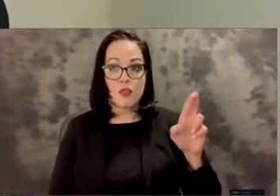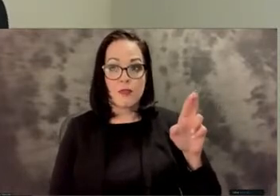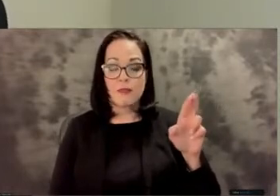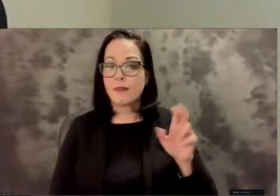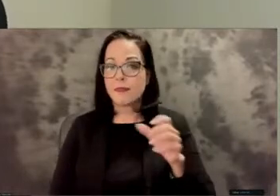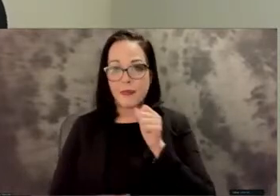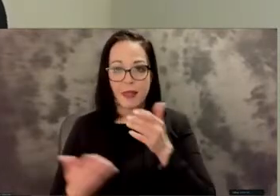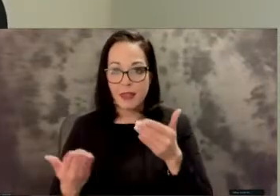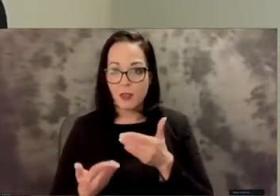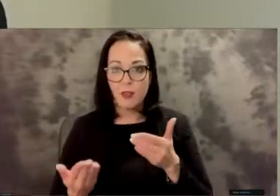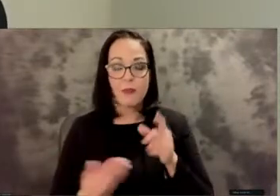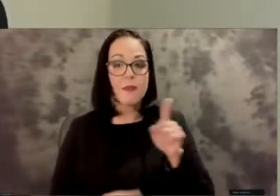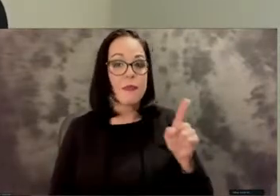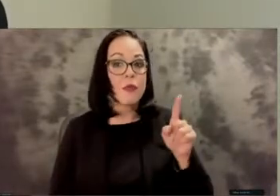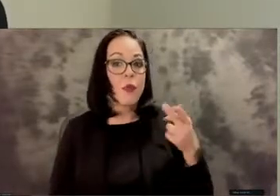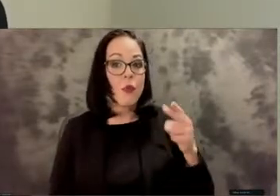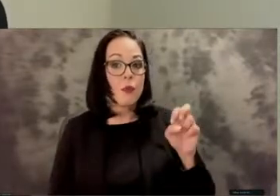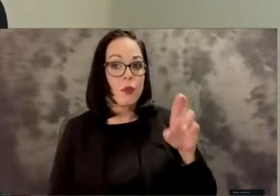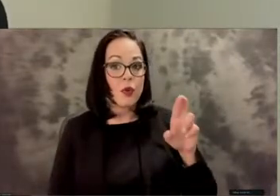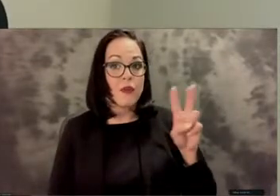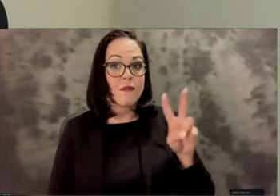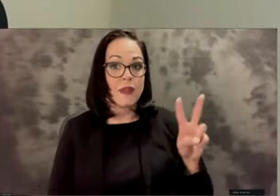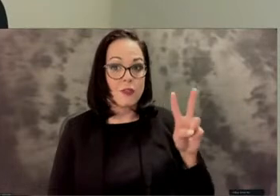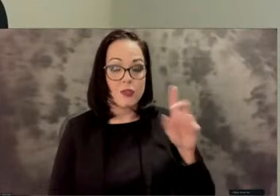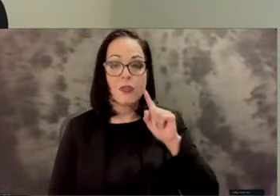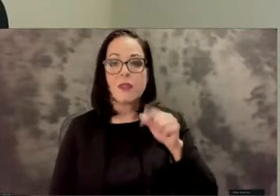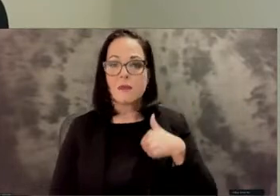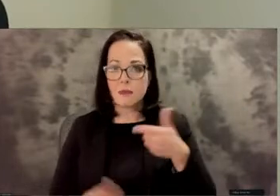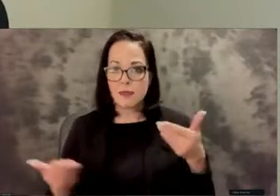Dr. Homer Venters. Present.